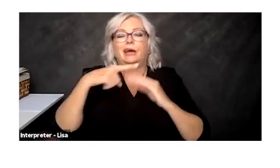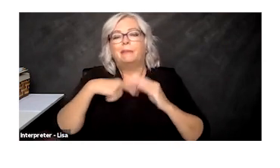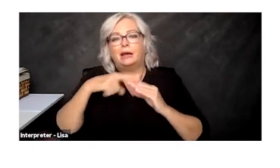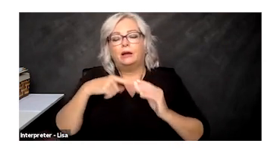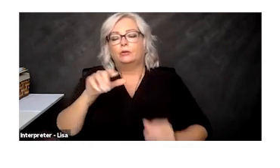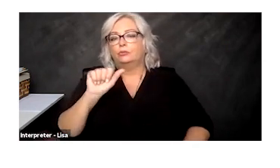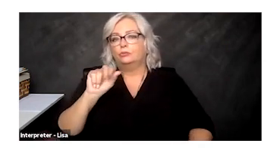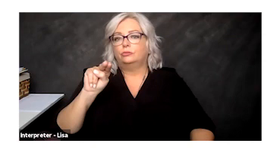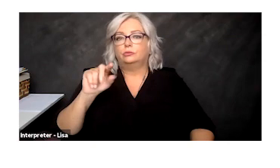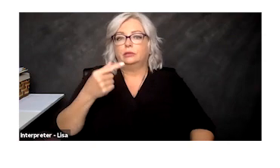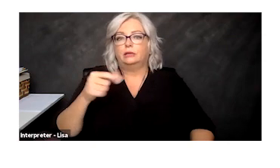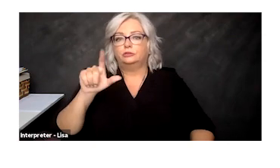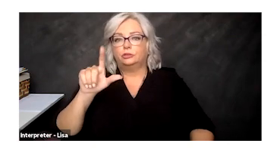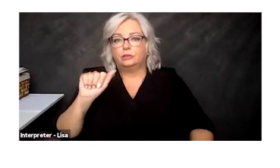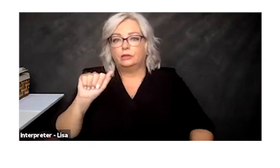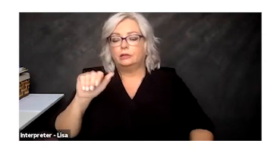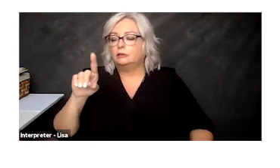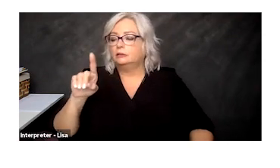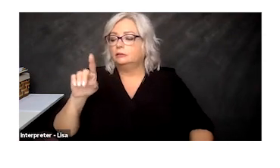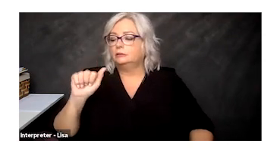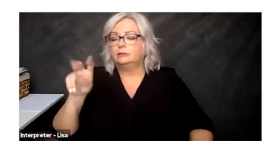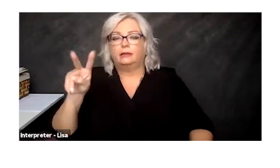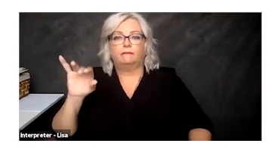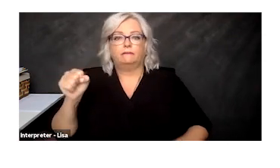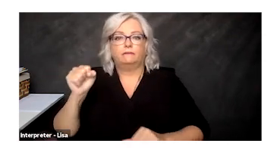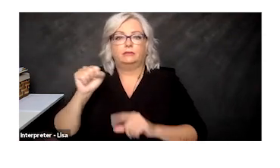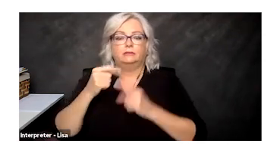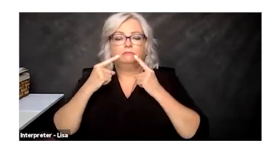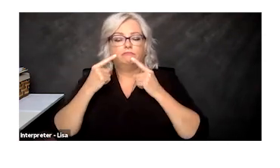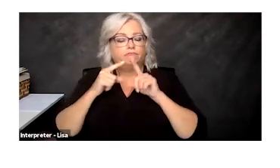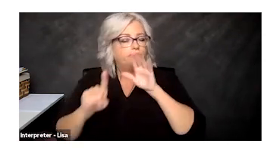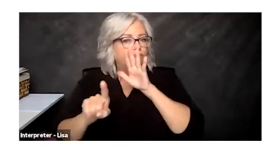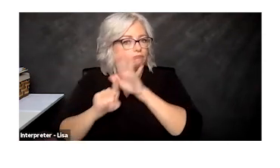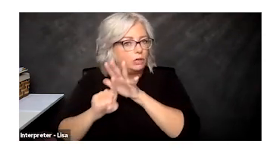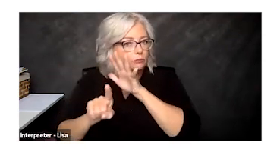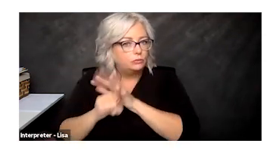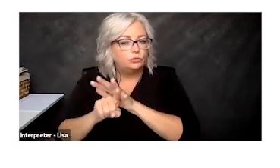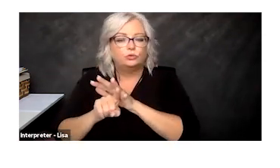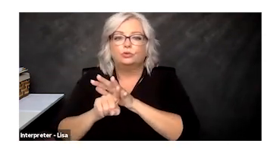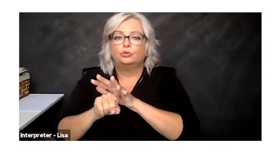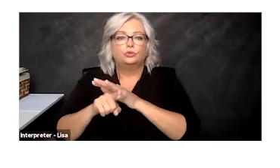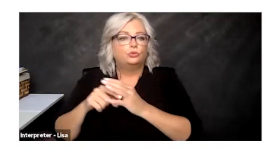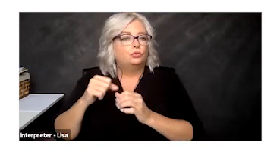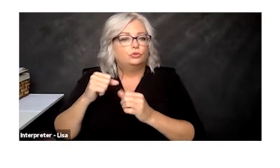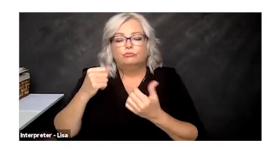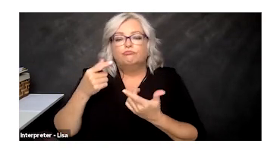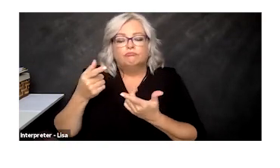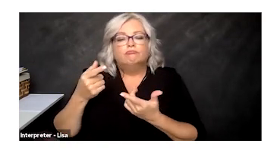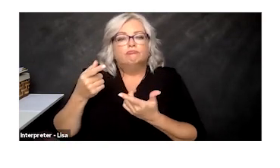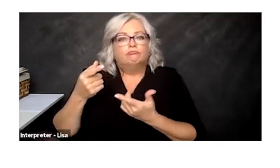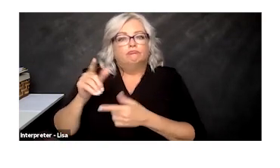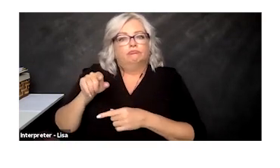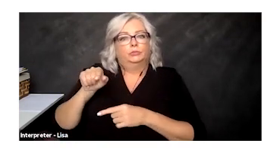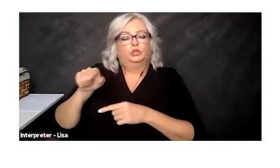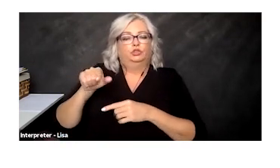it says "right on." Again, sort of like cartoonifying like the important work that Angela Davis has done throughout